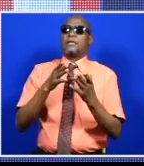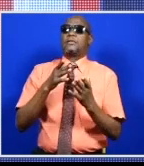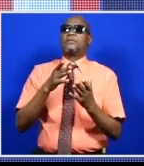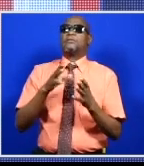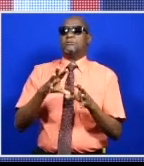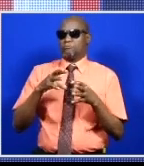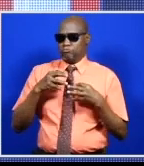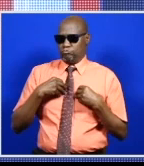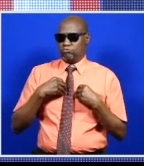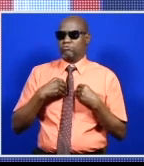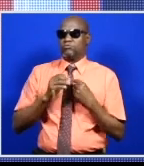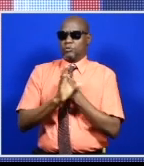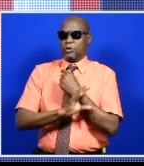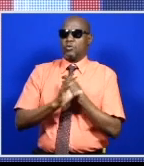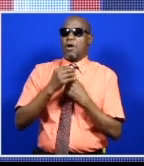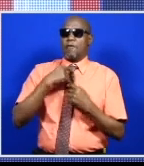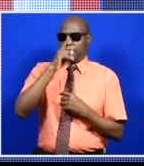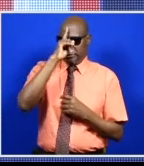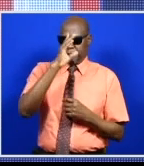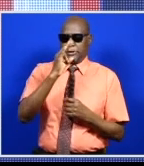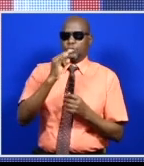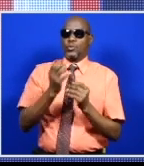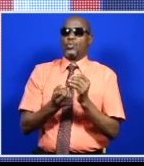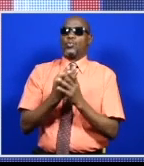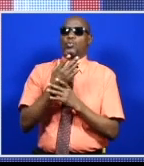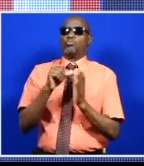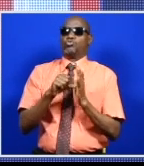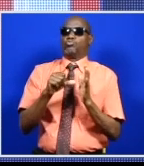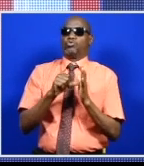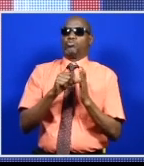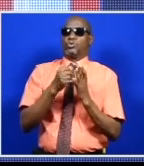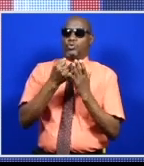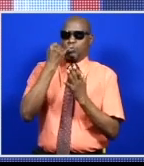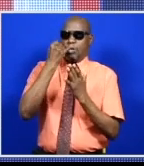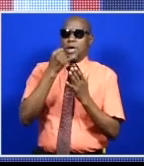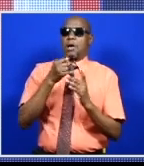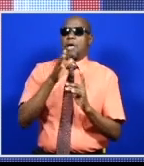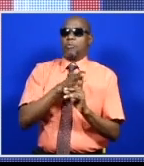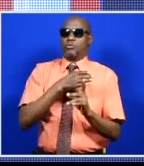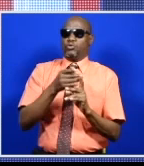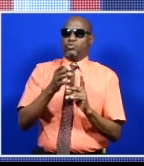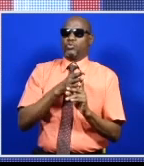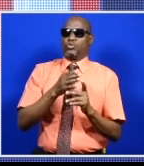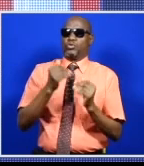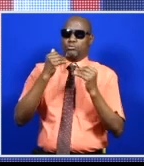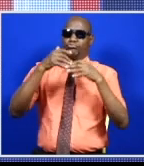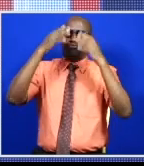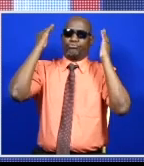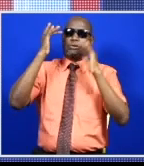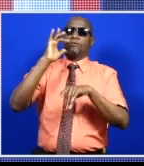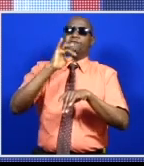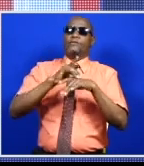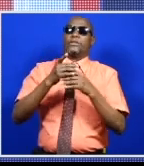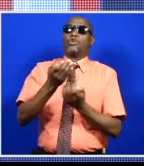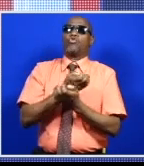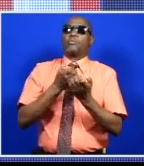with a serious and growing problem of alcohol and drug abuse, with overwhelming effects on the social and economic development